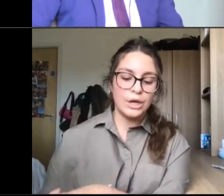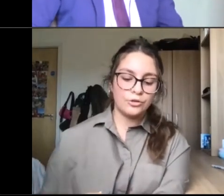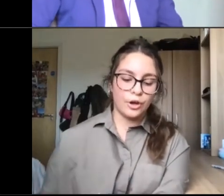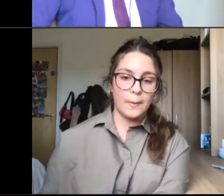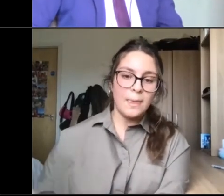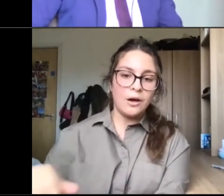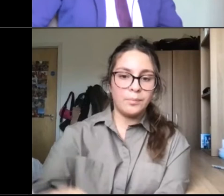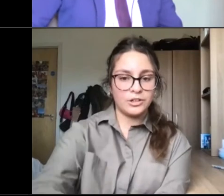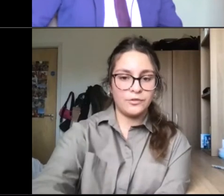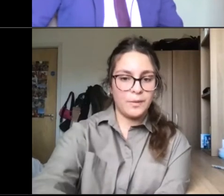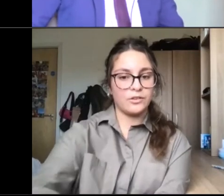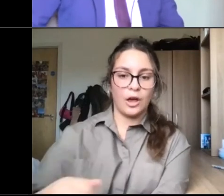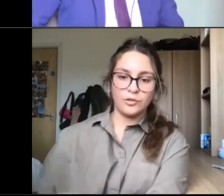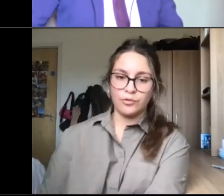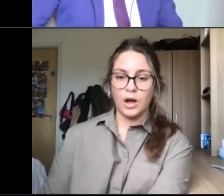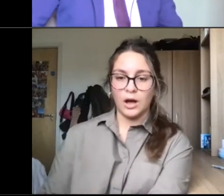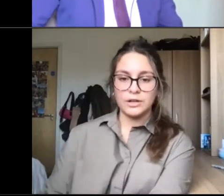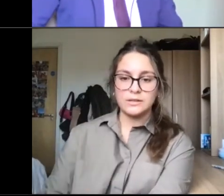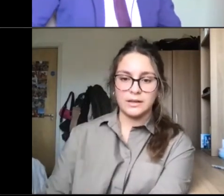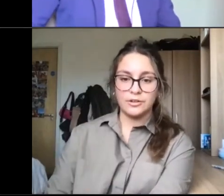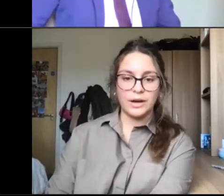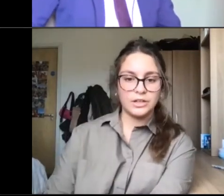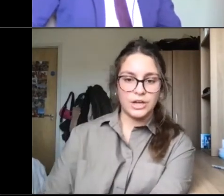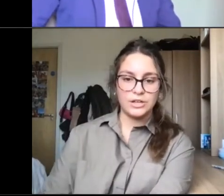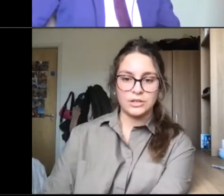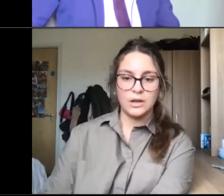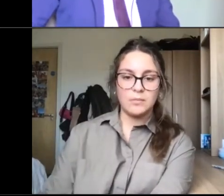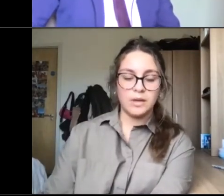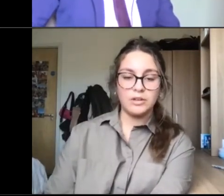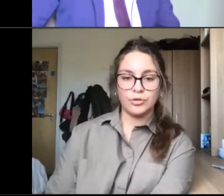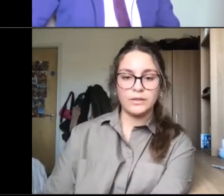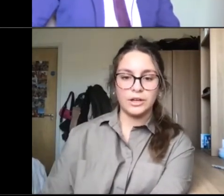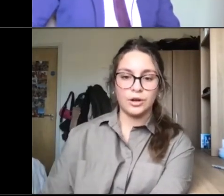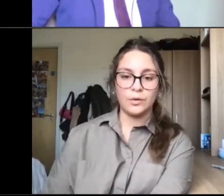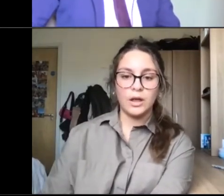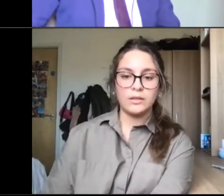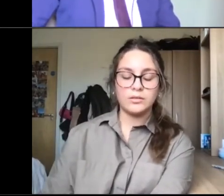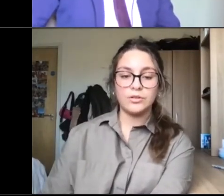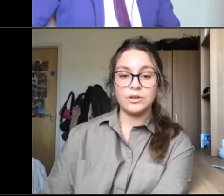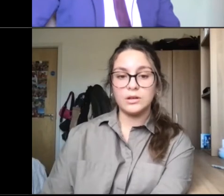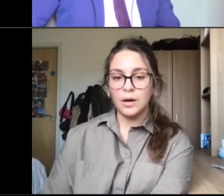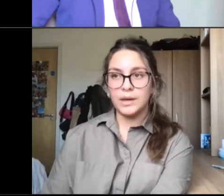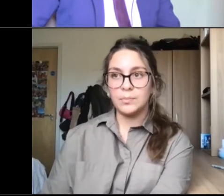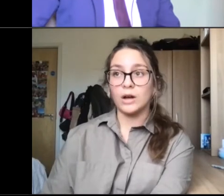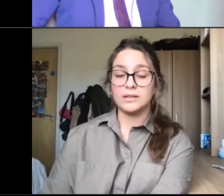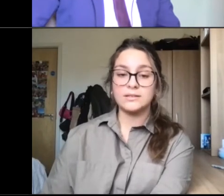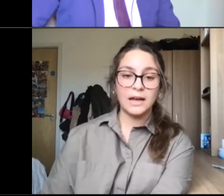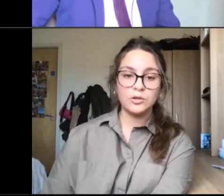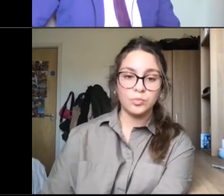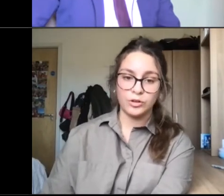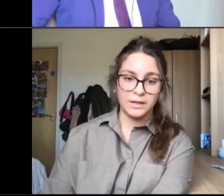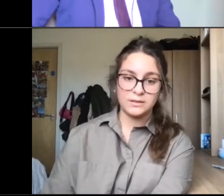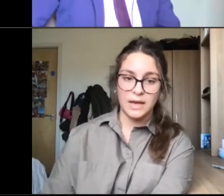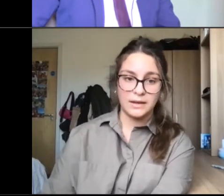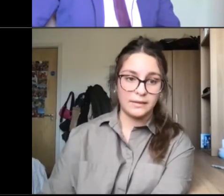anymore. So partially for me as for governors in creating changes, ensuring that, you know, young people